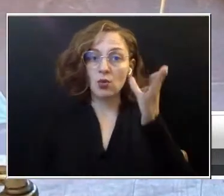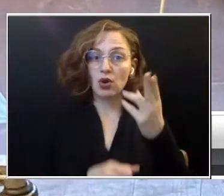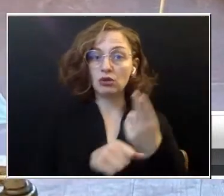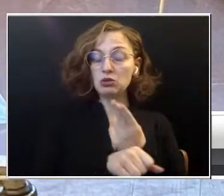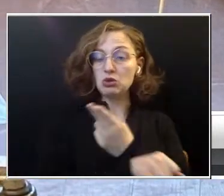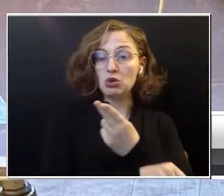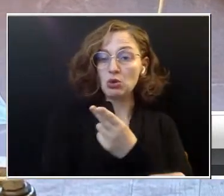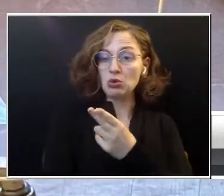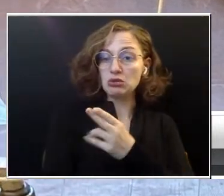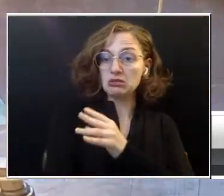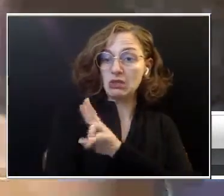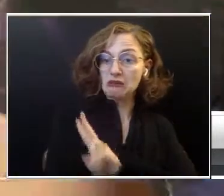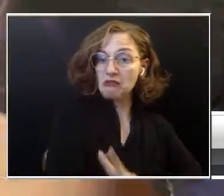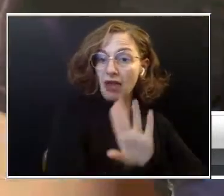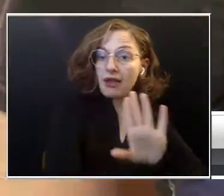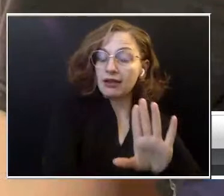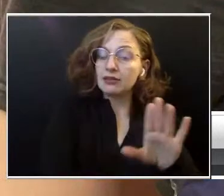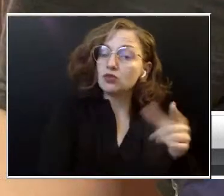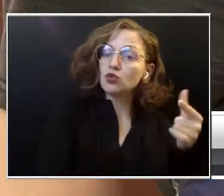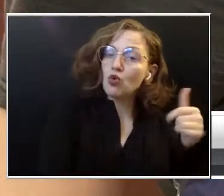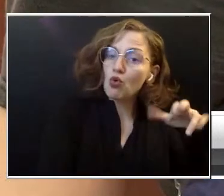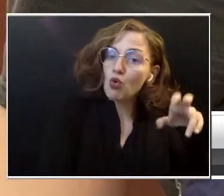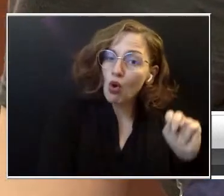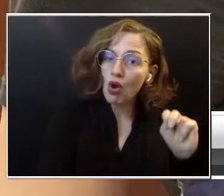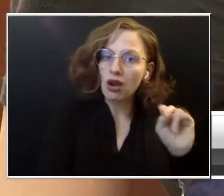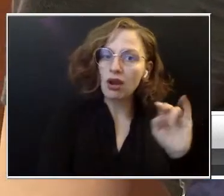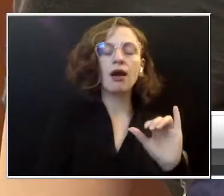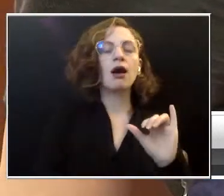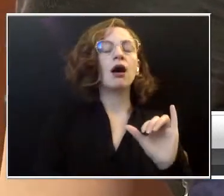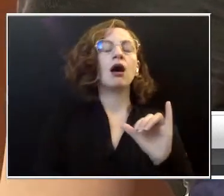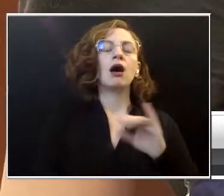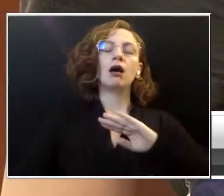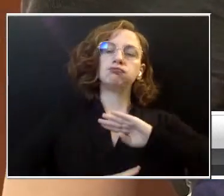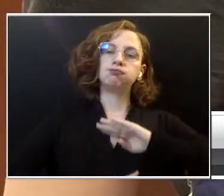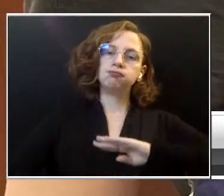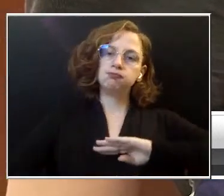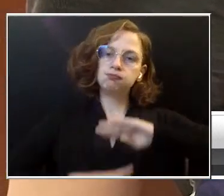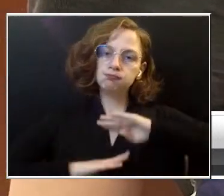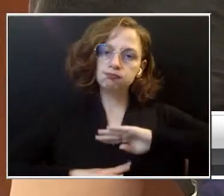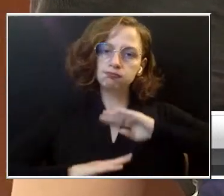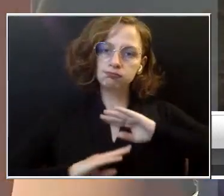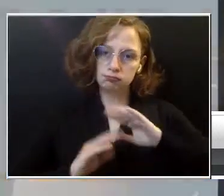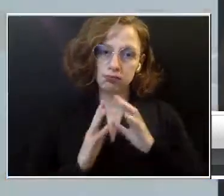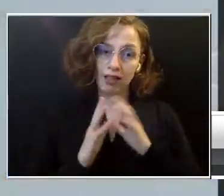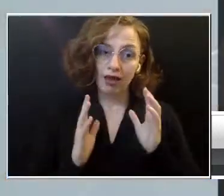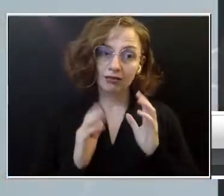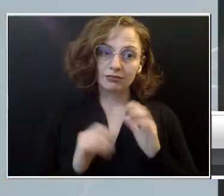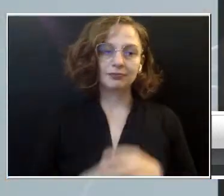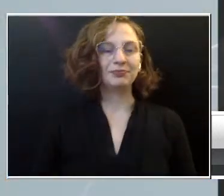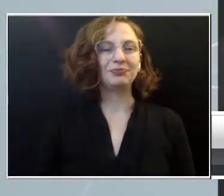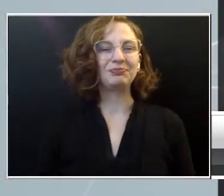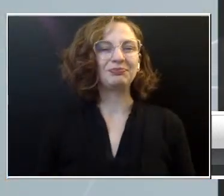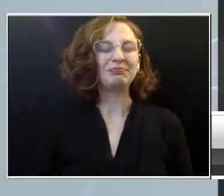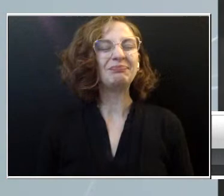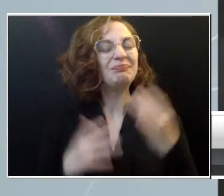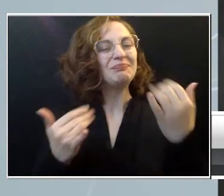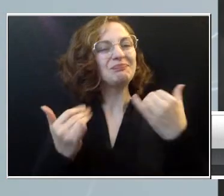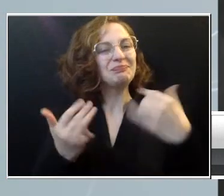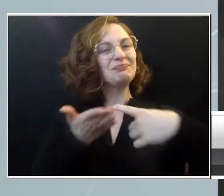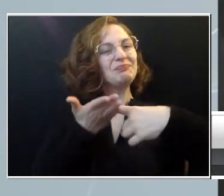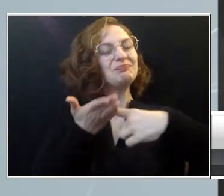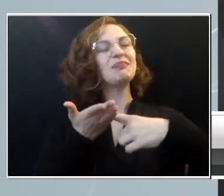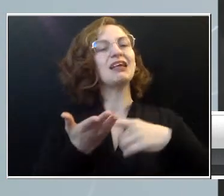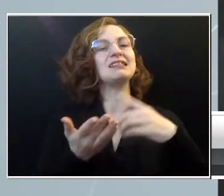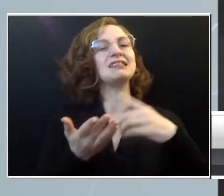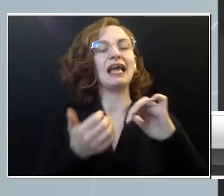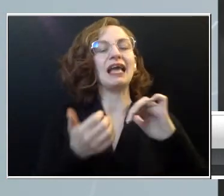groin, that put us at ease quite a bit. Coming up, a doctor reaches inside a 2-year-old's brain